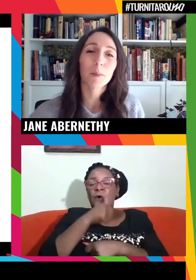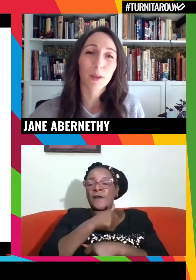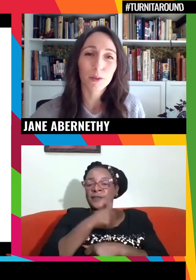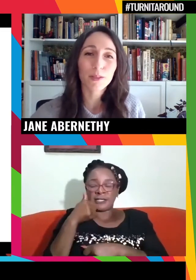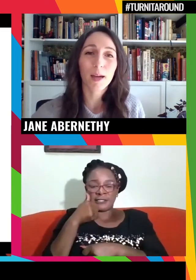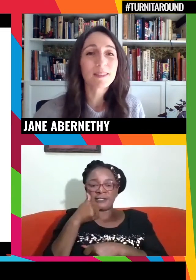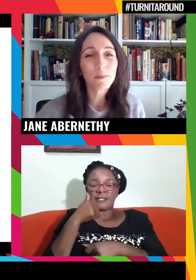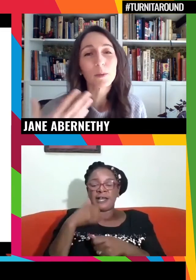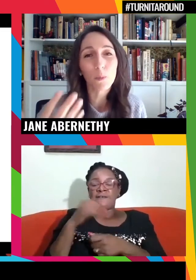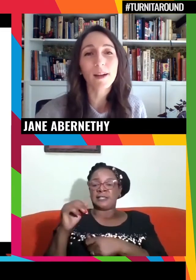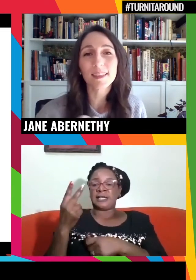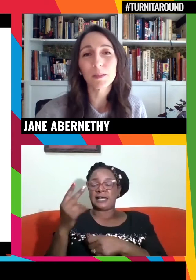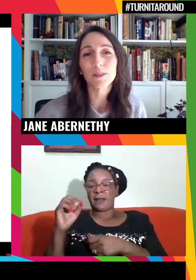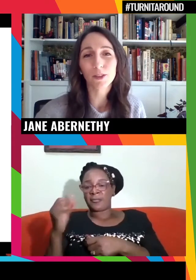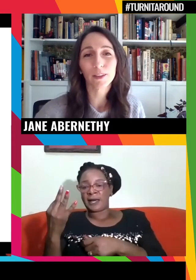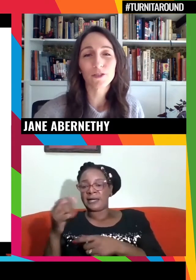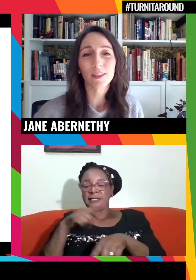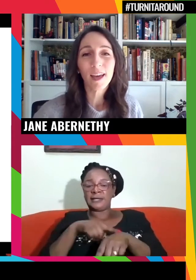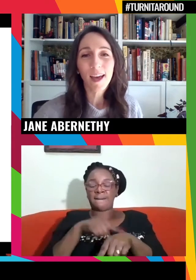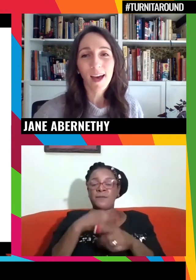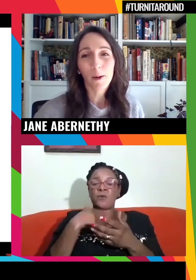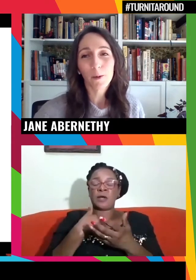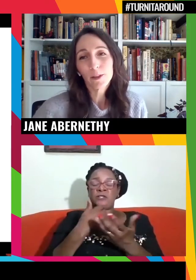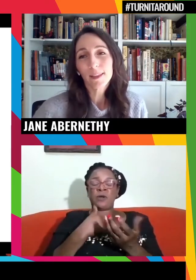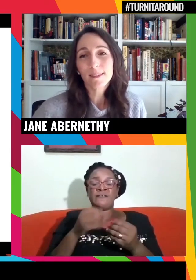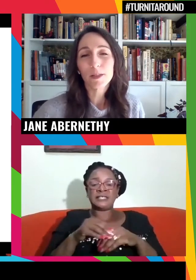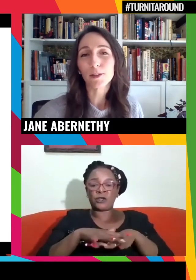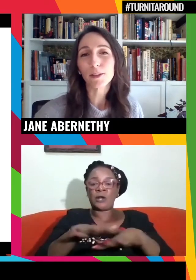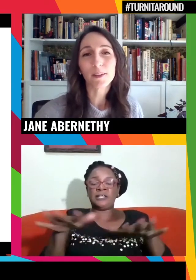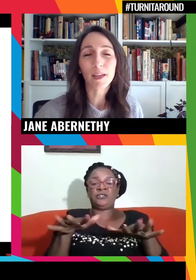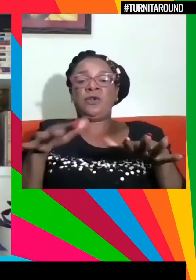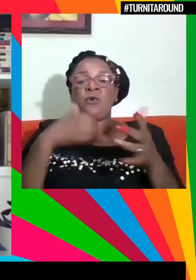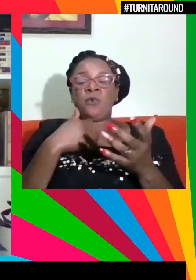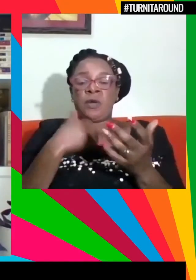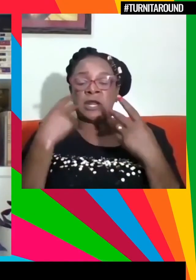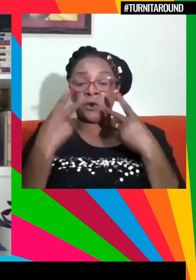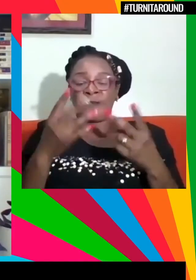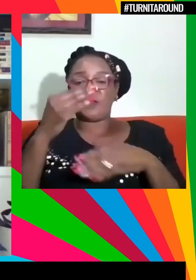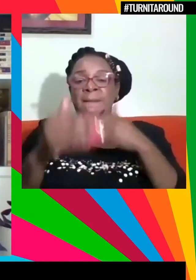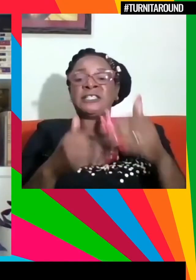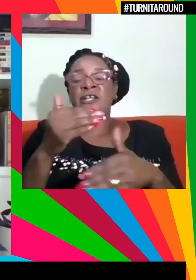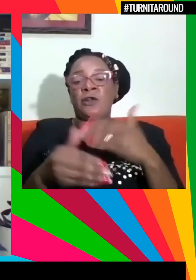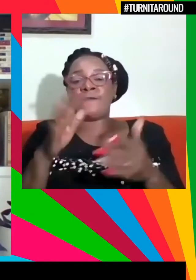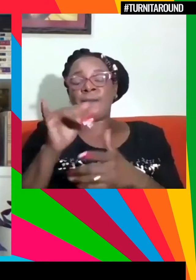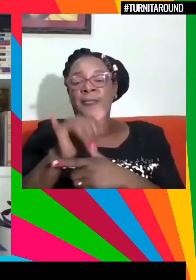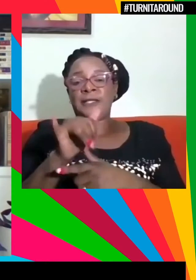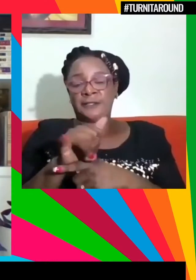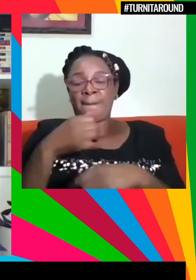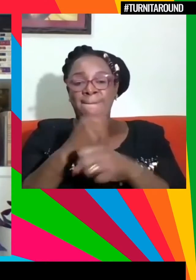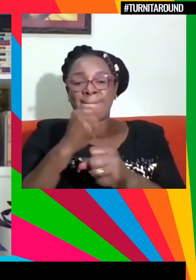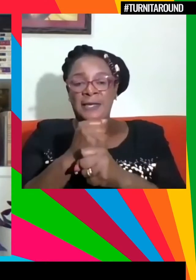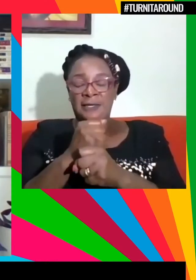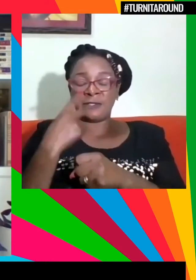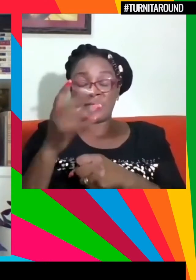second time and a third time, it's something we want to keep in circulation. When we look at some materials that may have been from a few decades ago, we might want to look at them and